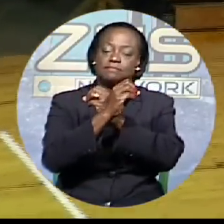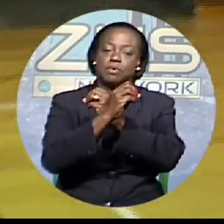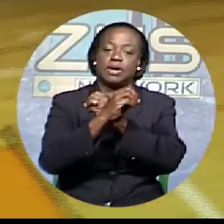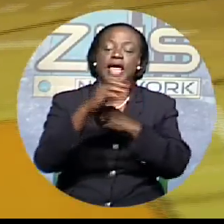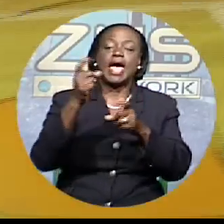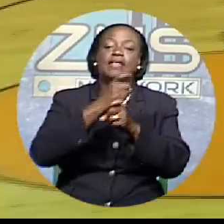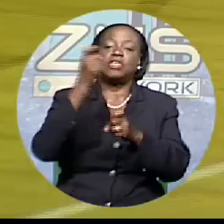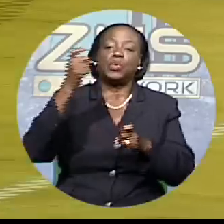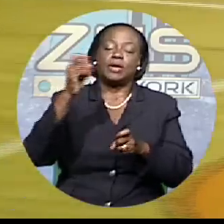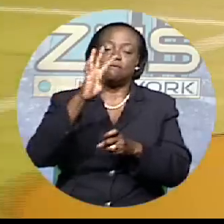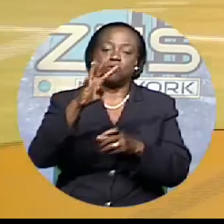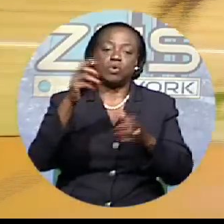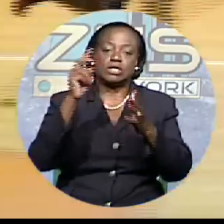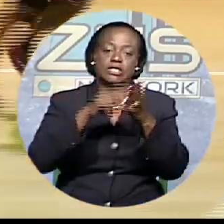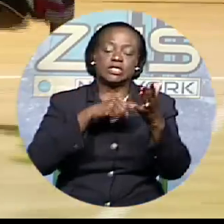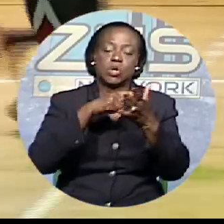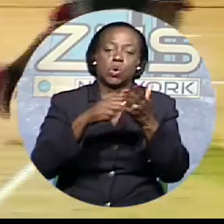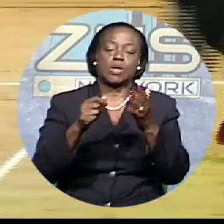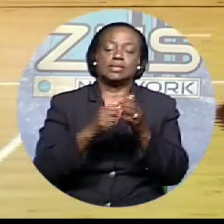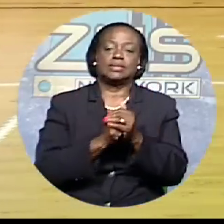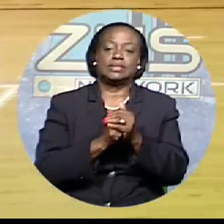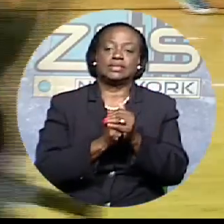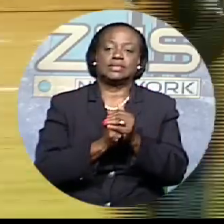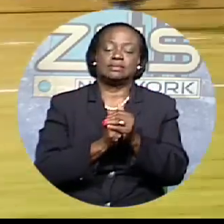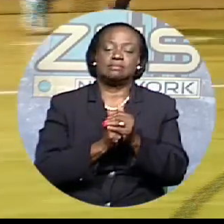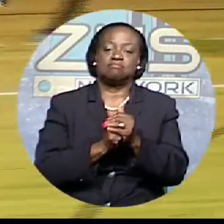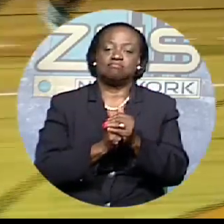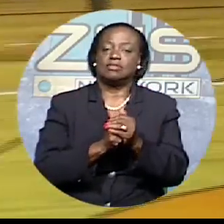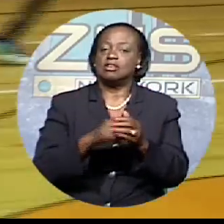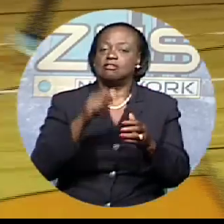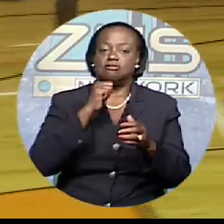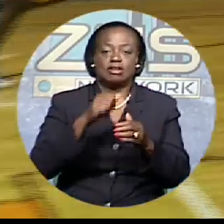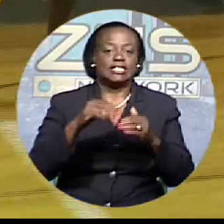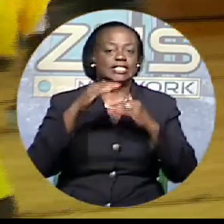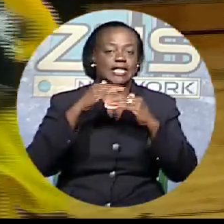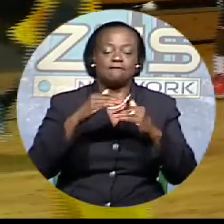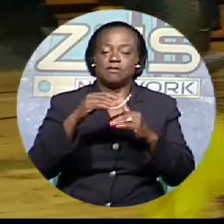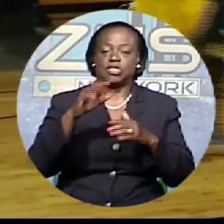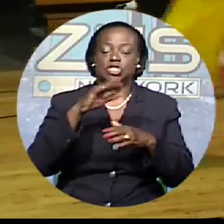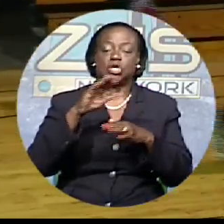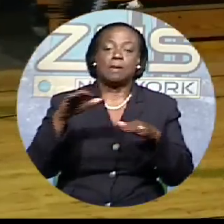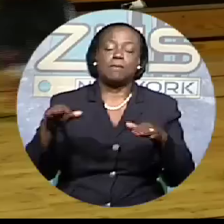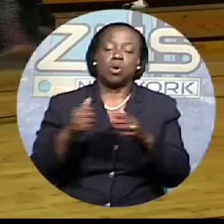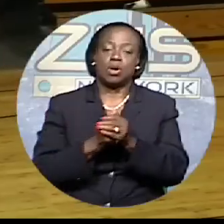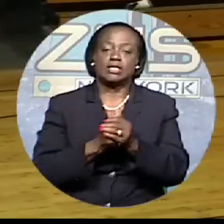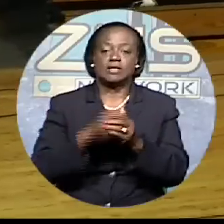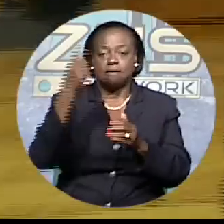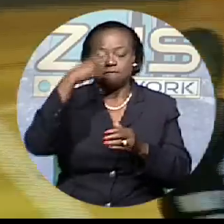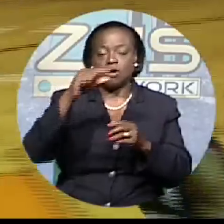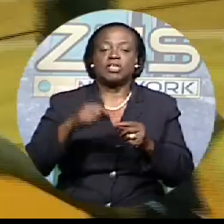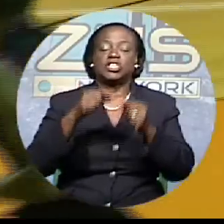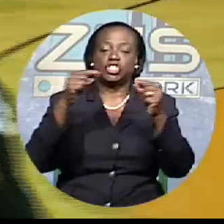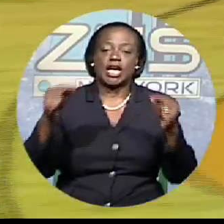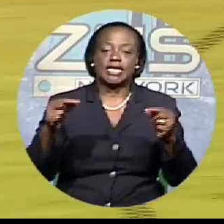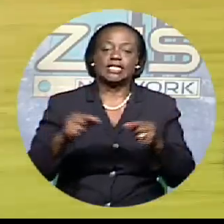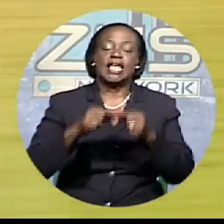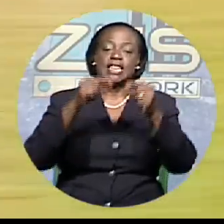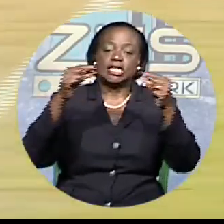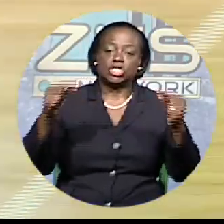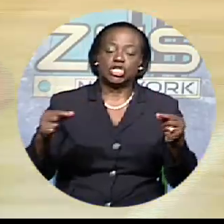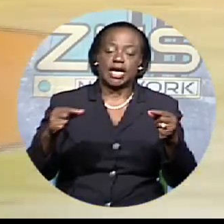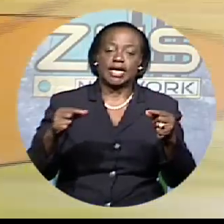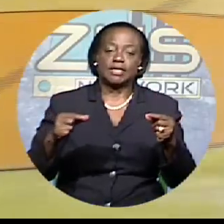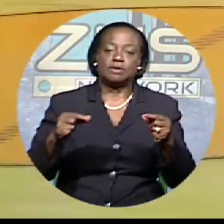Store scores. Really unselfish ball here from the Giants. Michael Furley-Bain finds Mark Hanna and the Giants go up